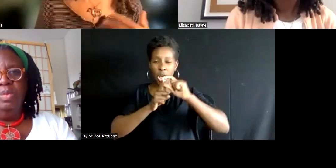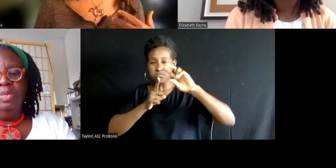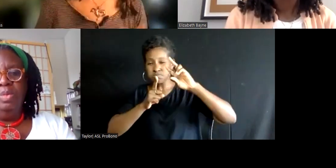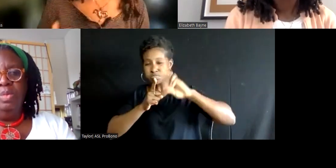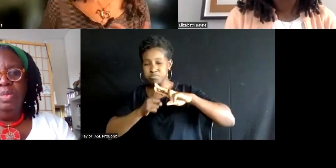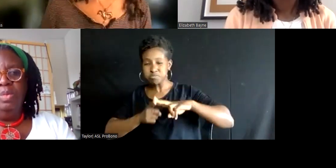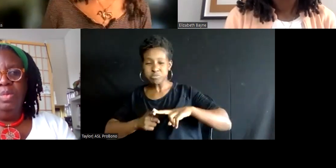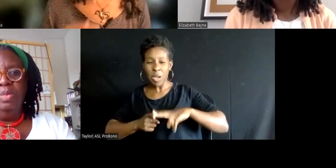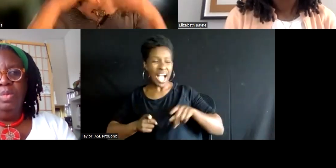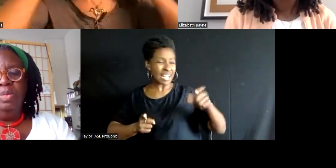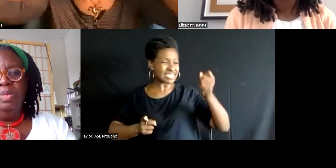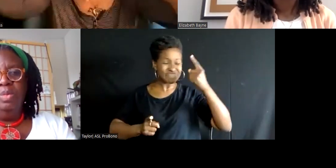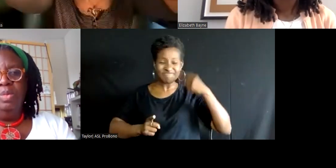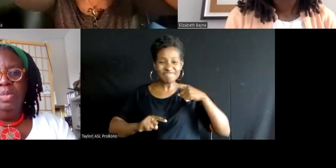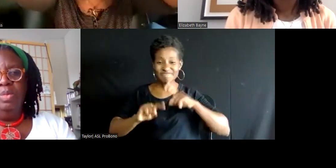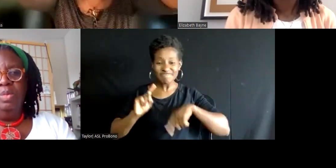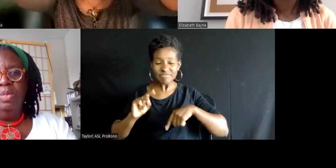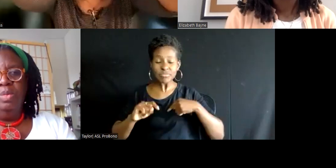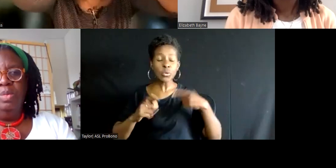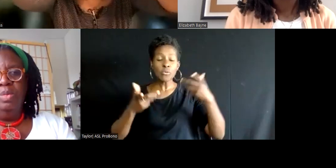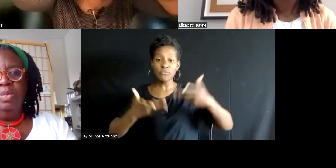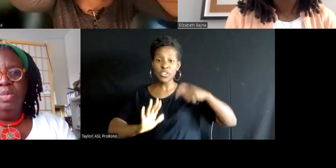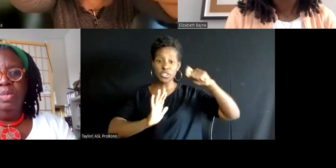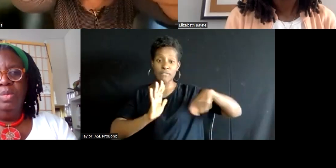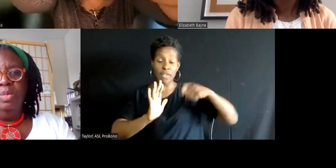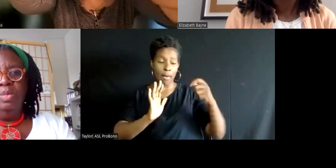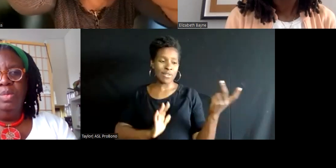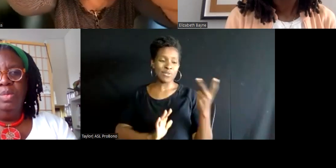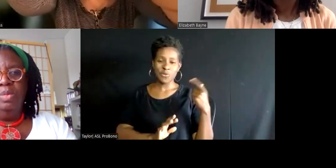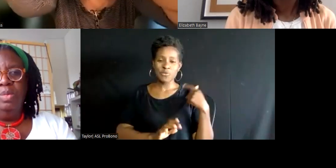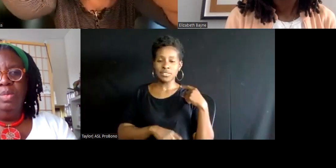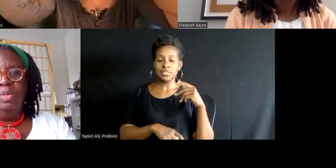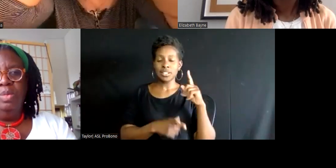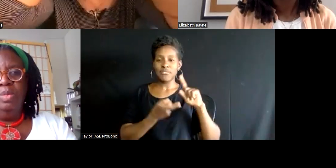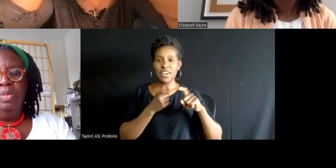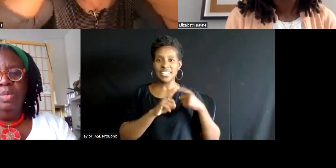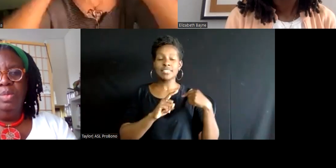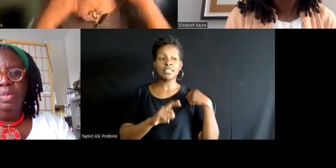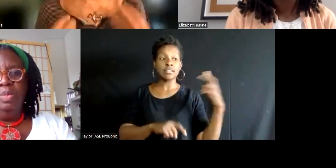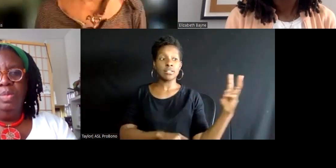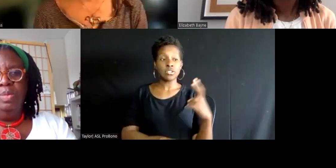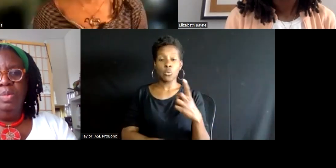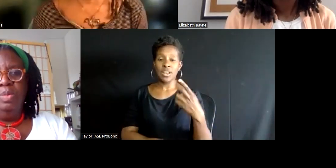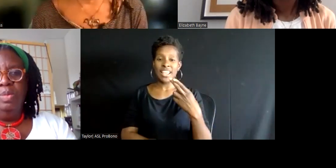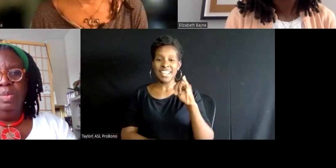film and Wilhelmina and I became friends, I remember taking her to one of these HIV conferences, and she would